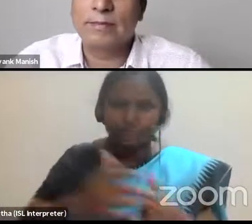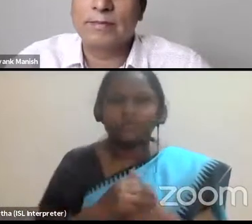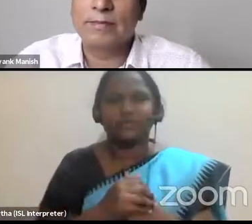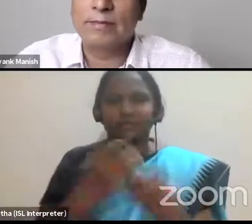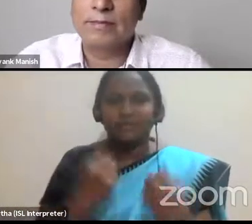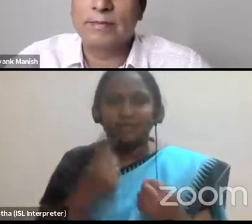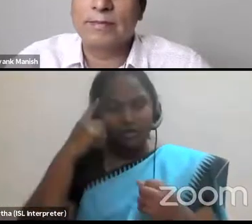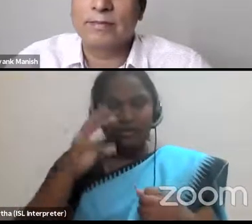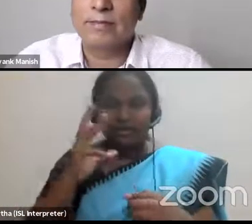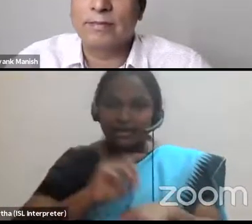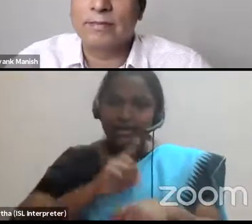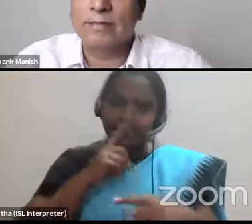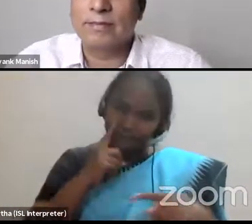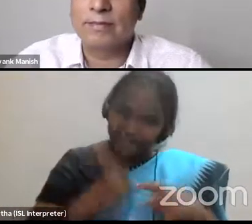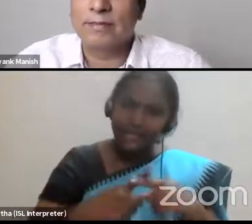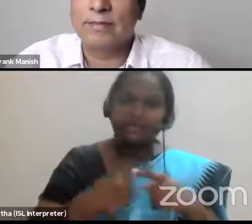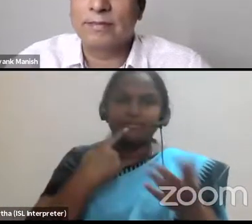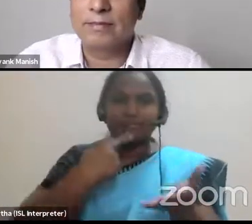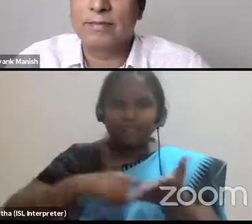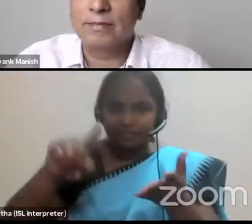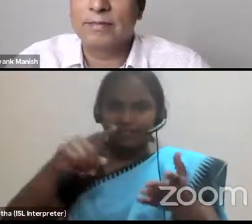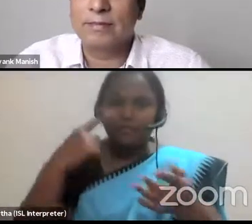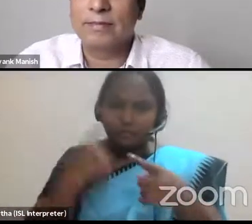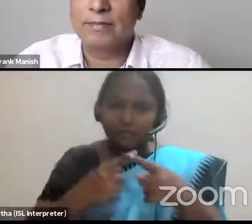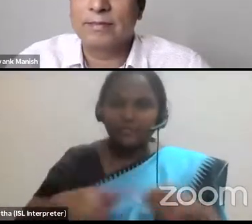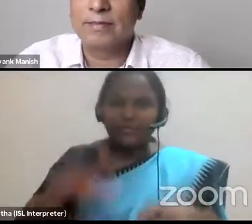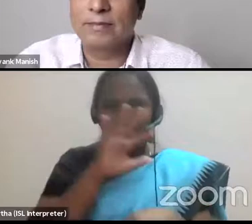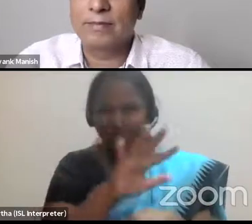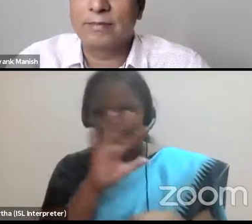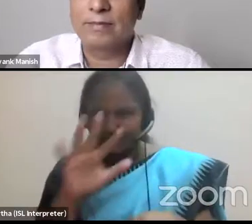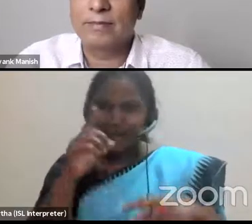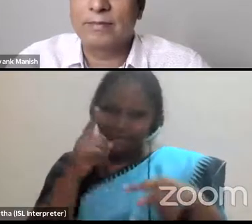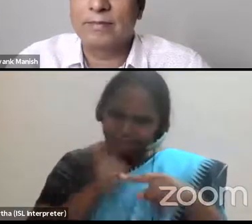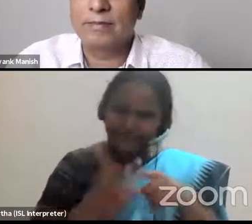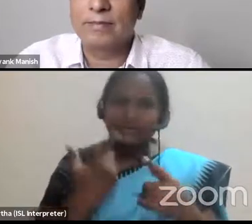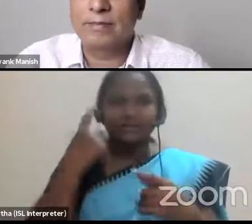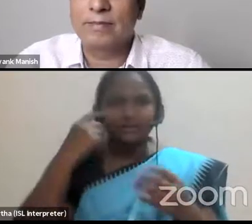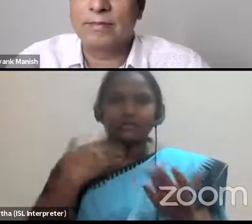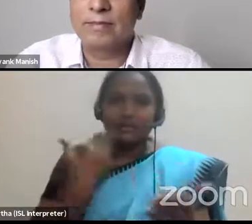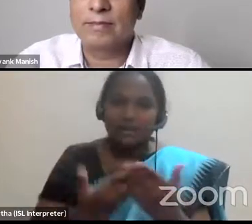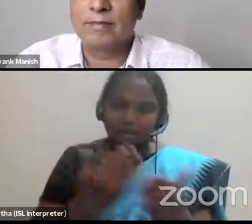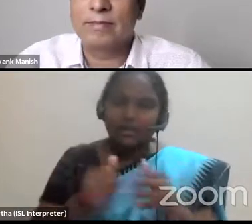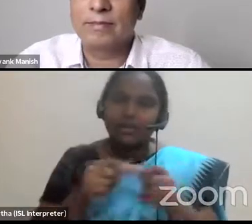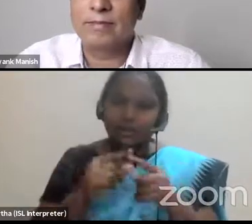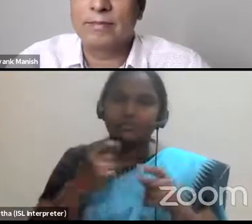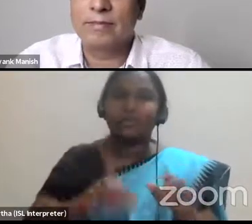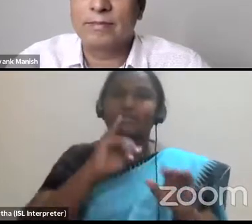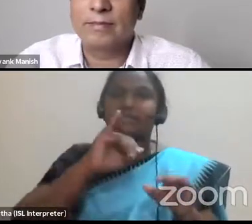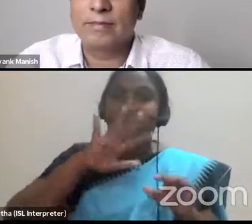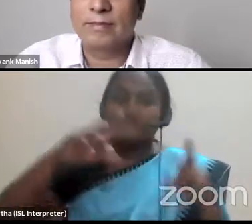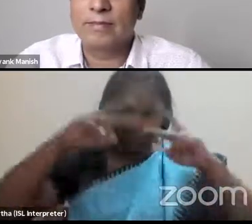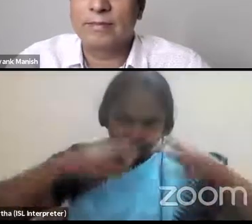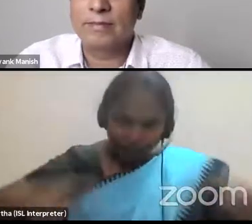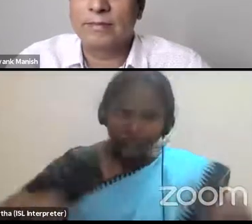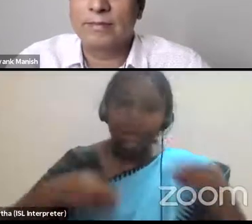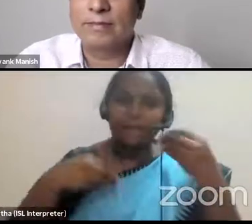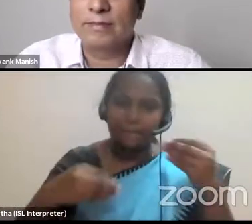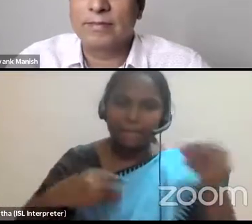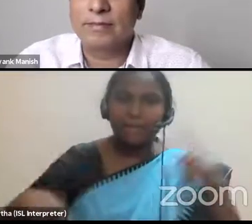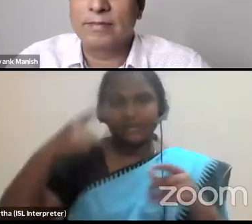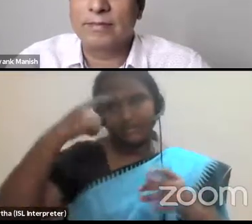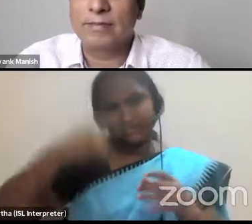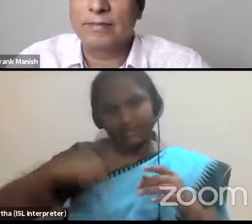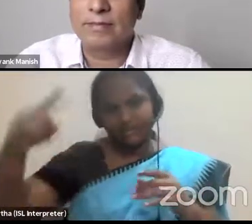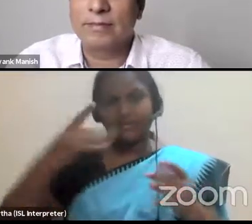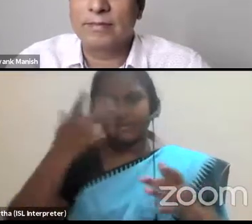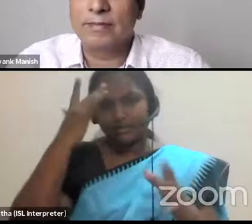over 30 plus granted patents, 55 plus patent applications, and over 60 research papers in international